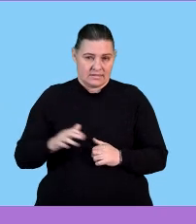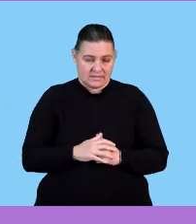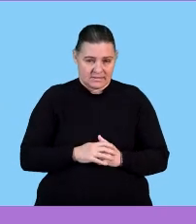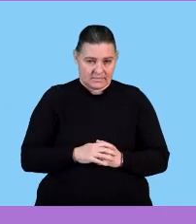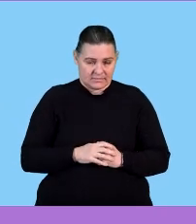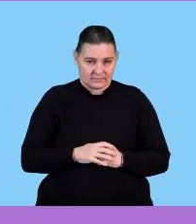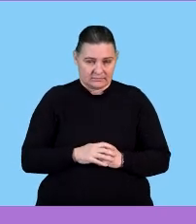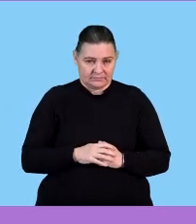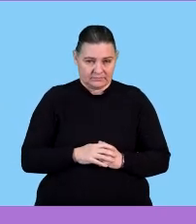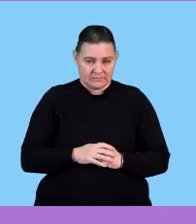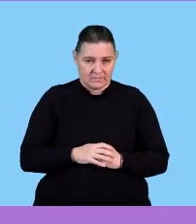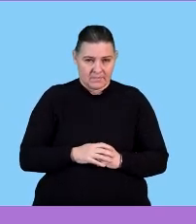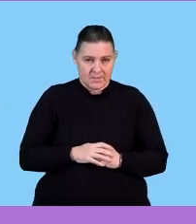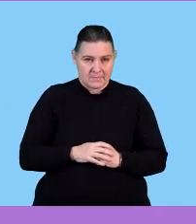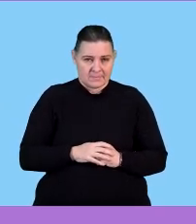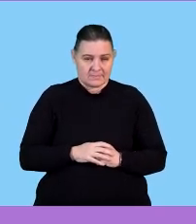5 million.